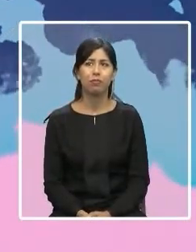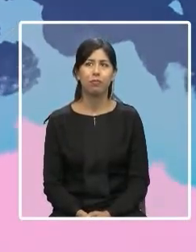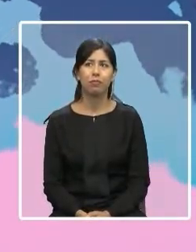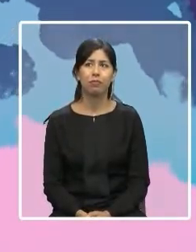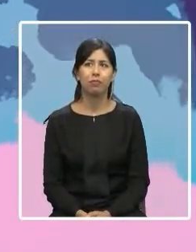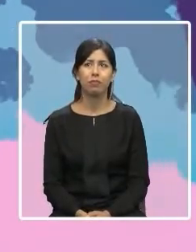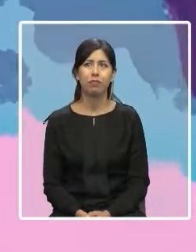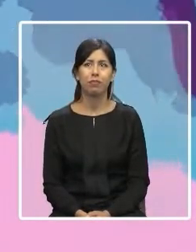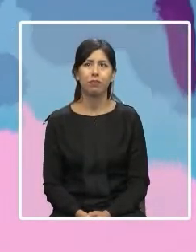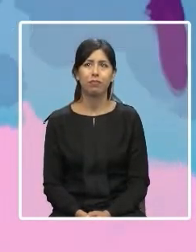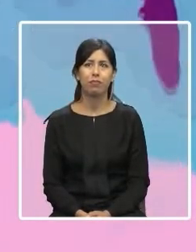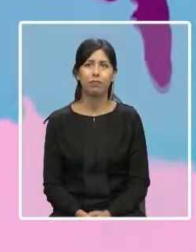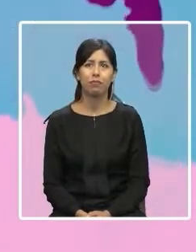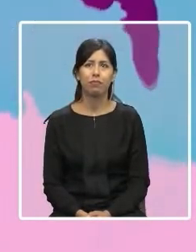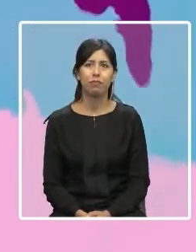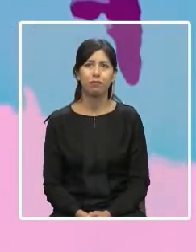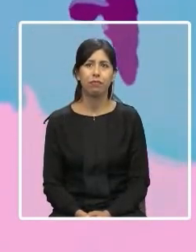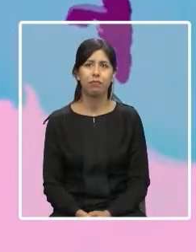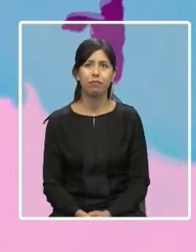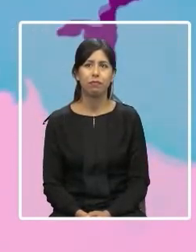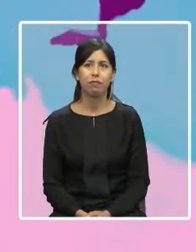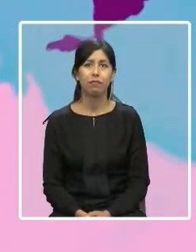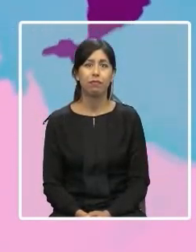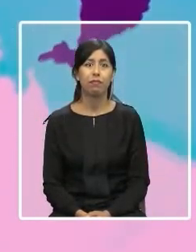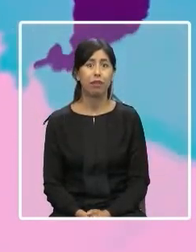there's someone here who wants to meet you.